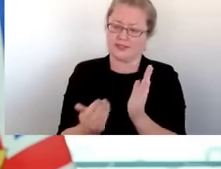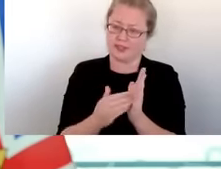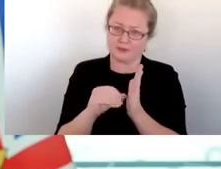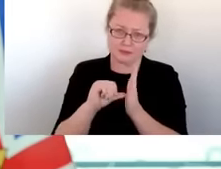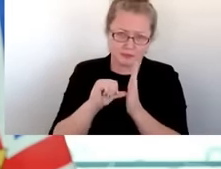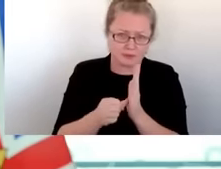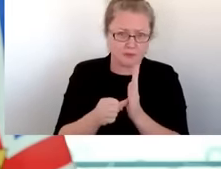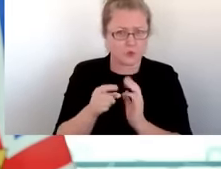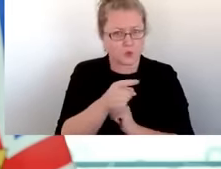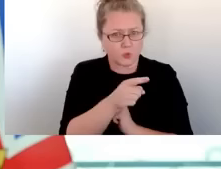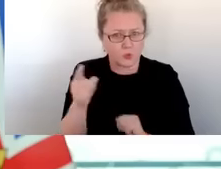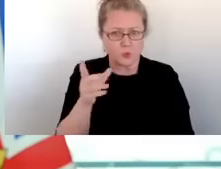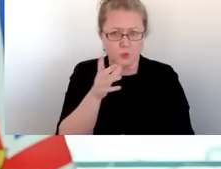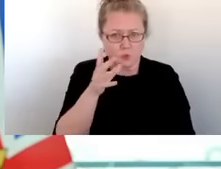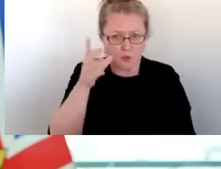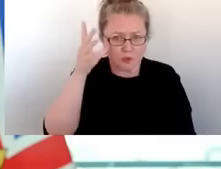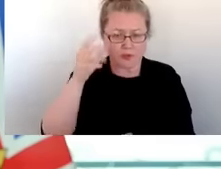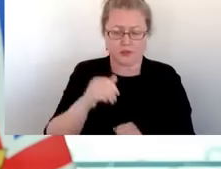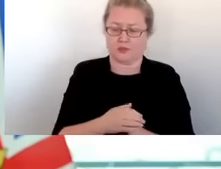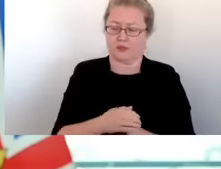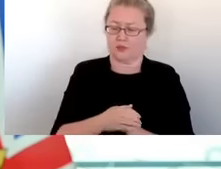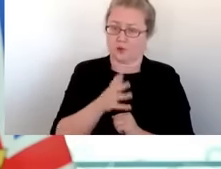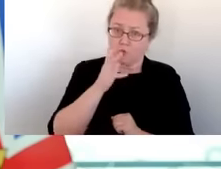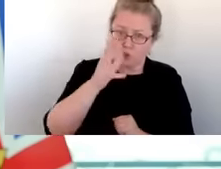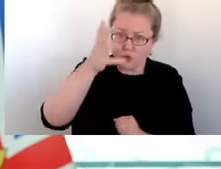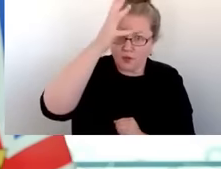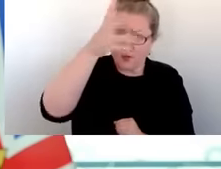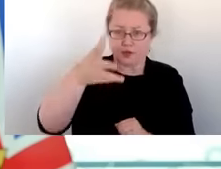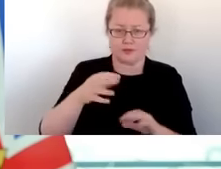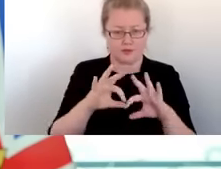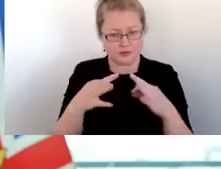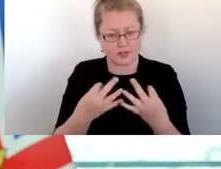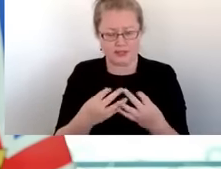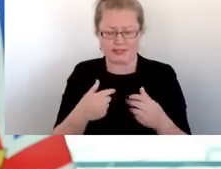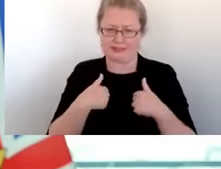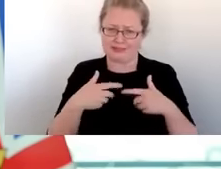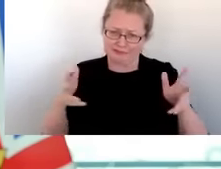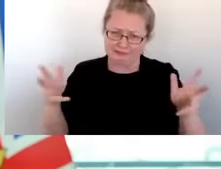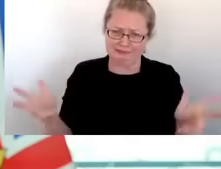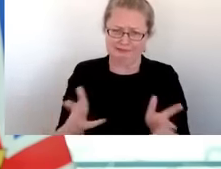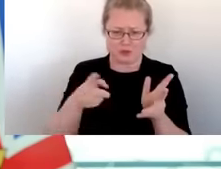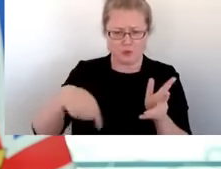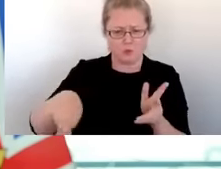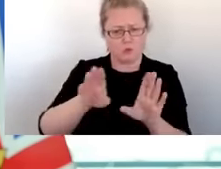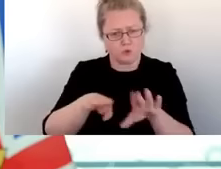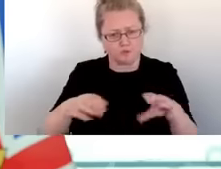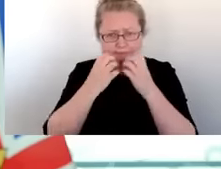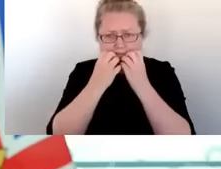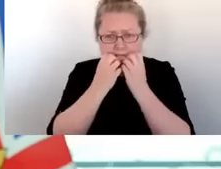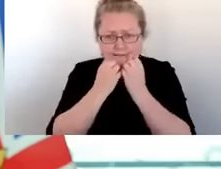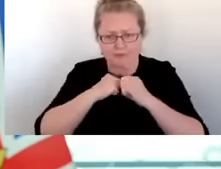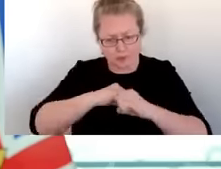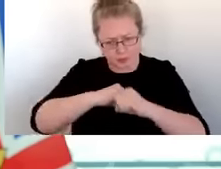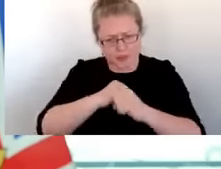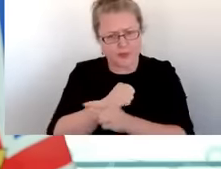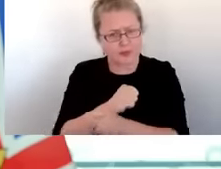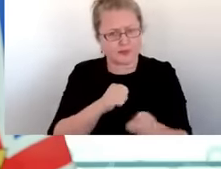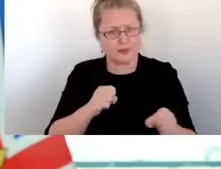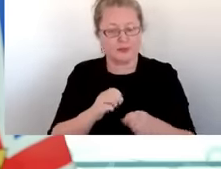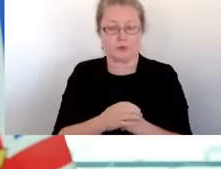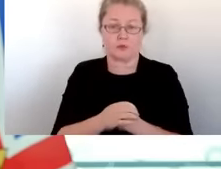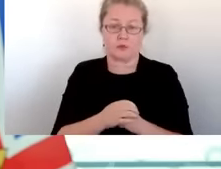as parents and families, grandparents, that we really try and ensure that those children and youth are protected against COVID. They're going into